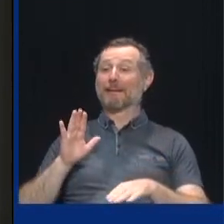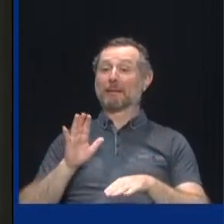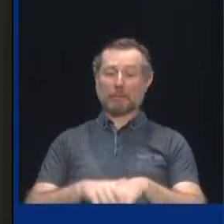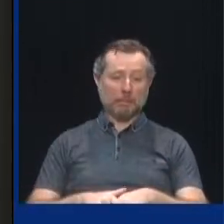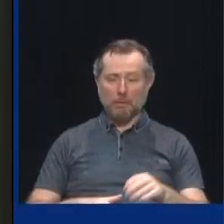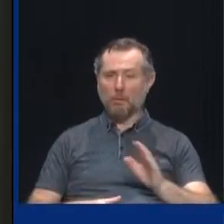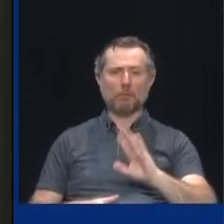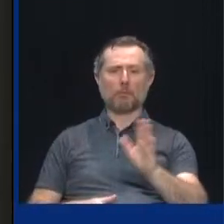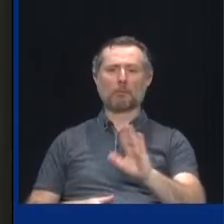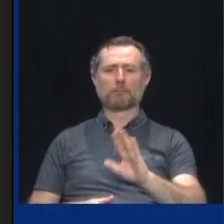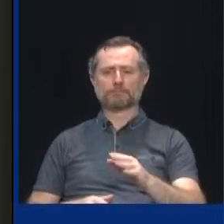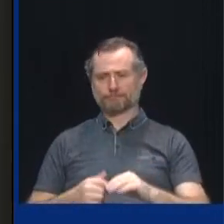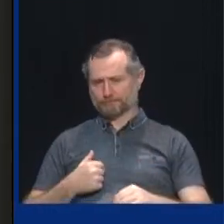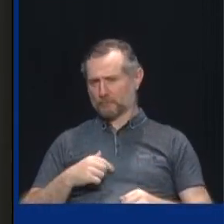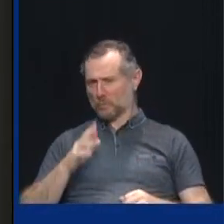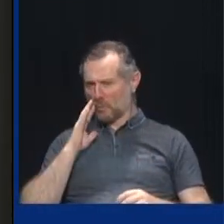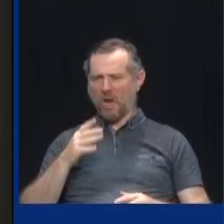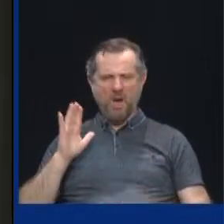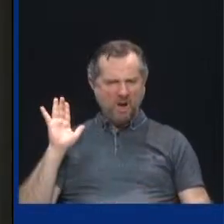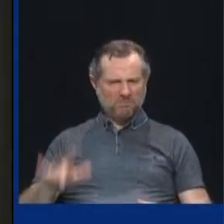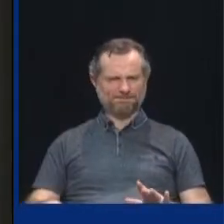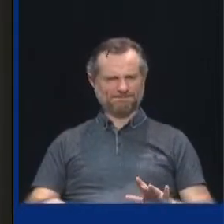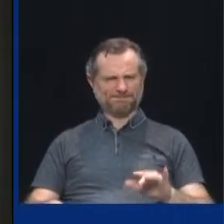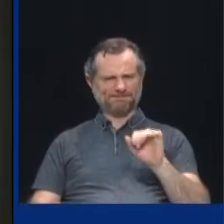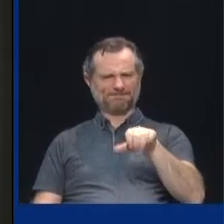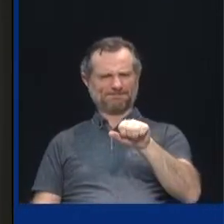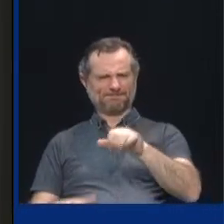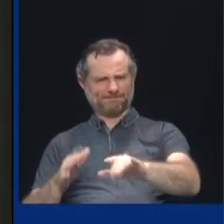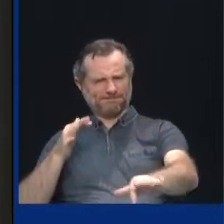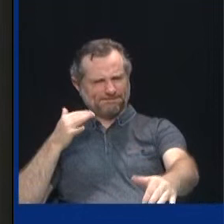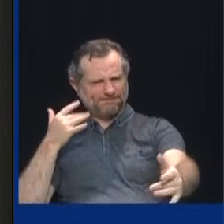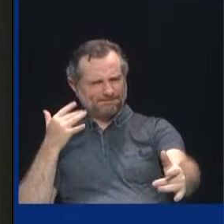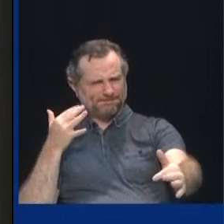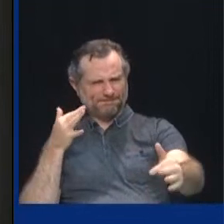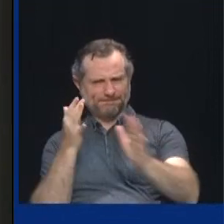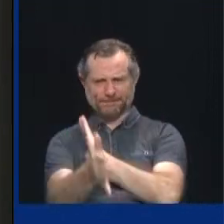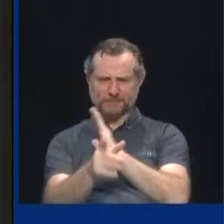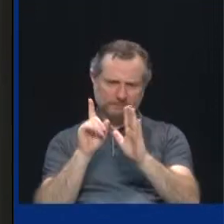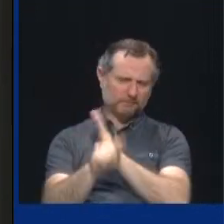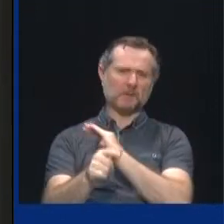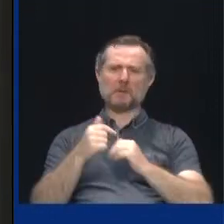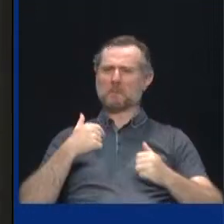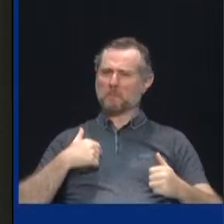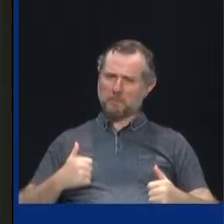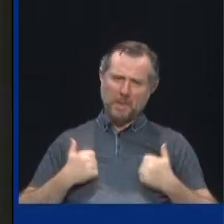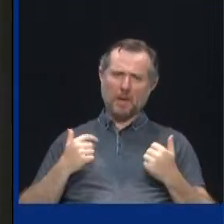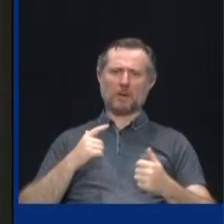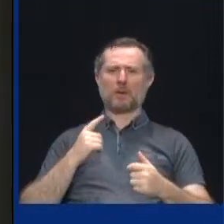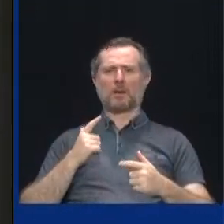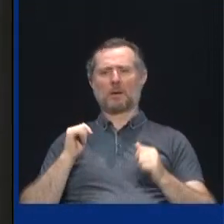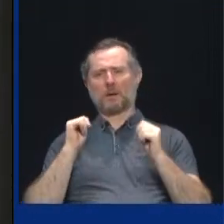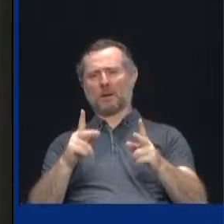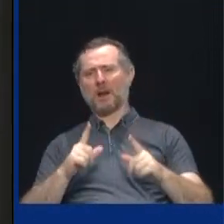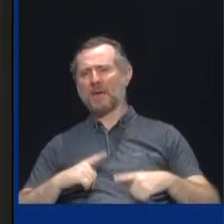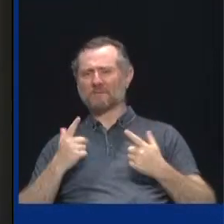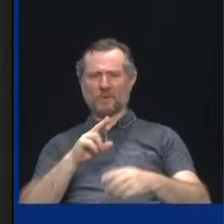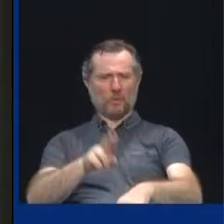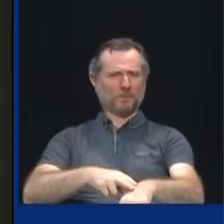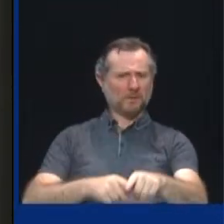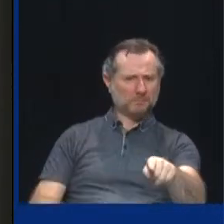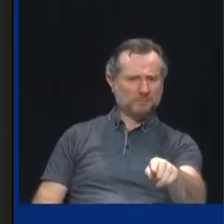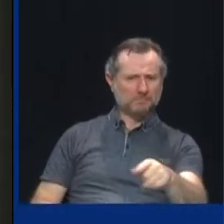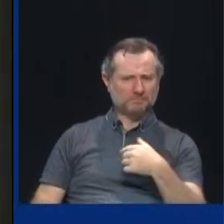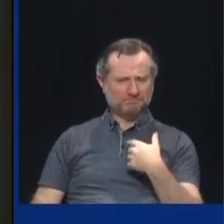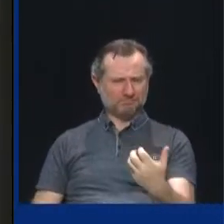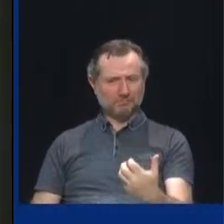we can continue to accelerate back to living as normal as possible. I also want to make sure that